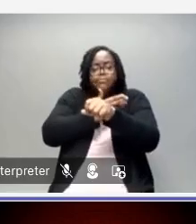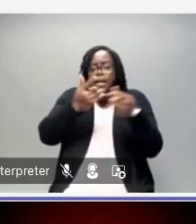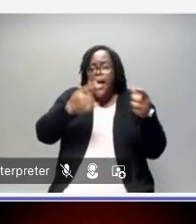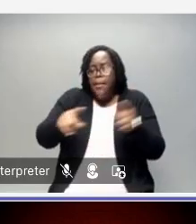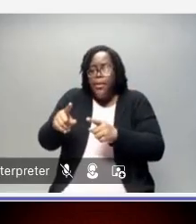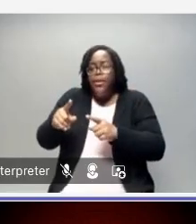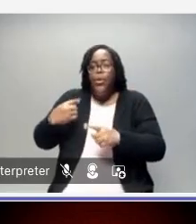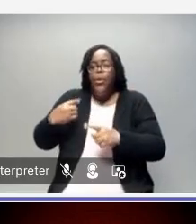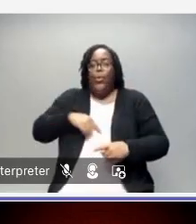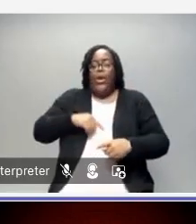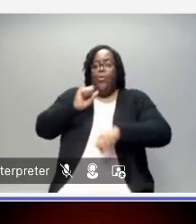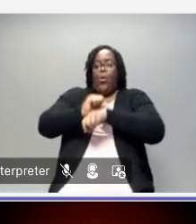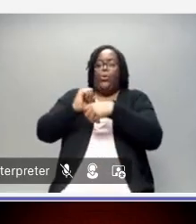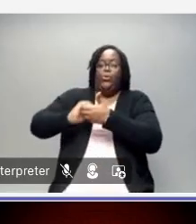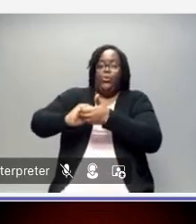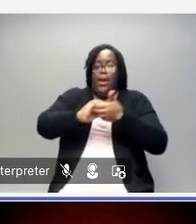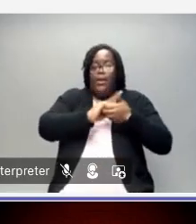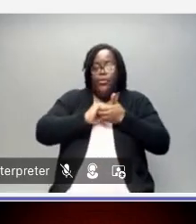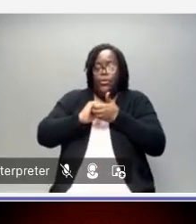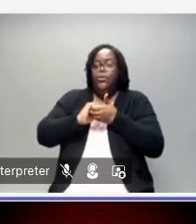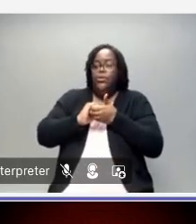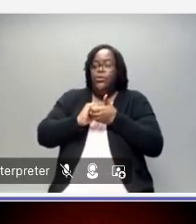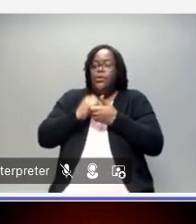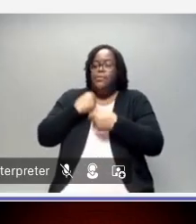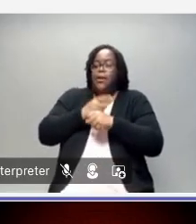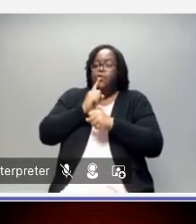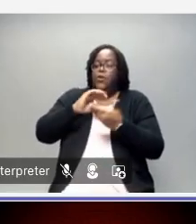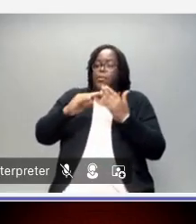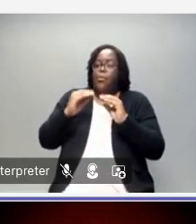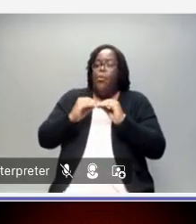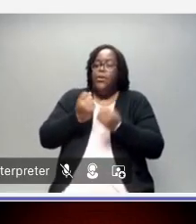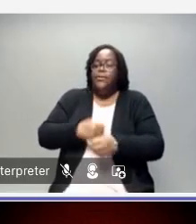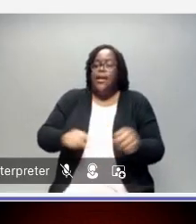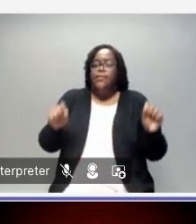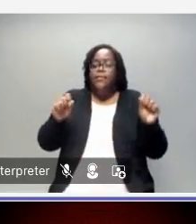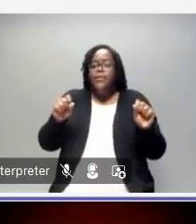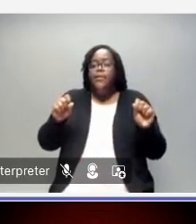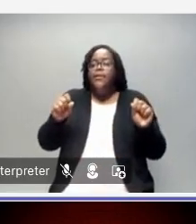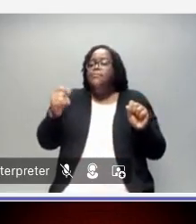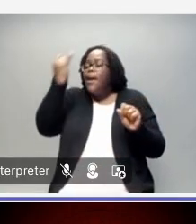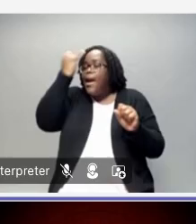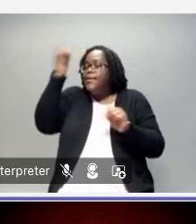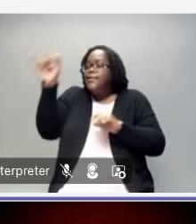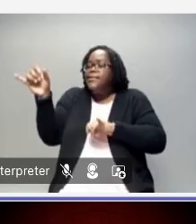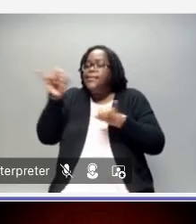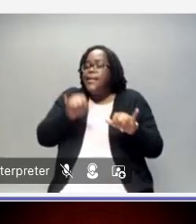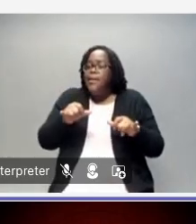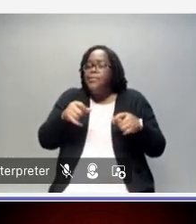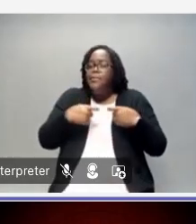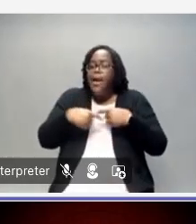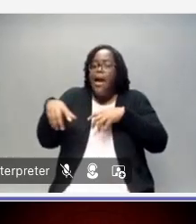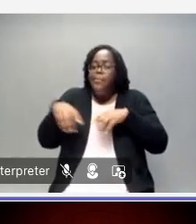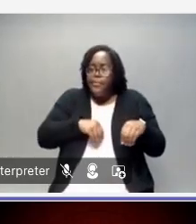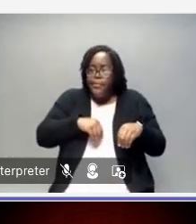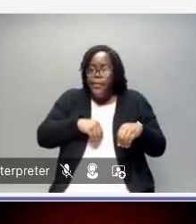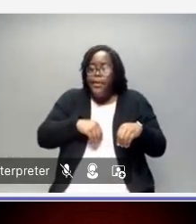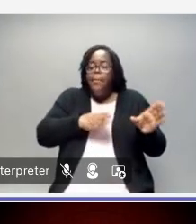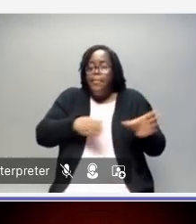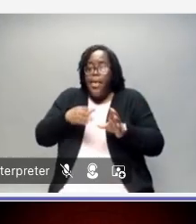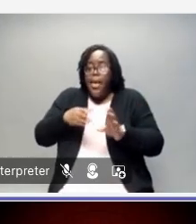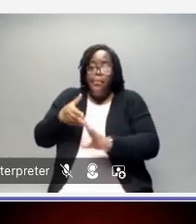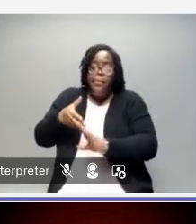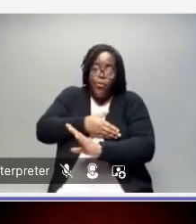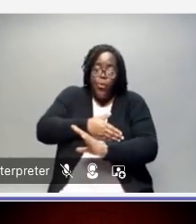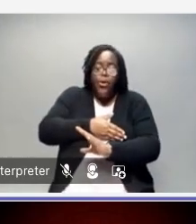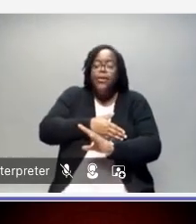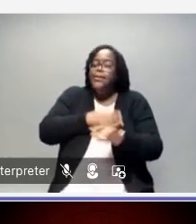communities safer and more wildfire resilient. Just like with PSPS activations, plan ahead, and you also plan ahead for wildfire. Items